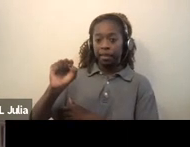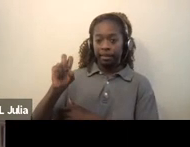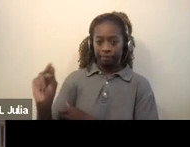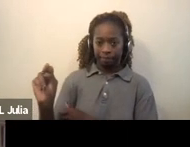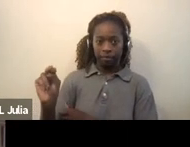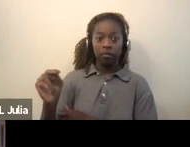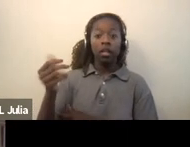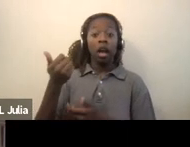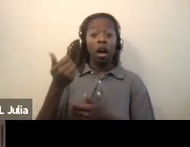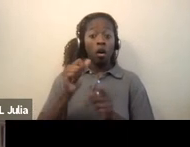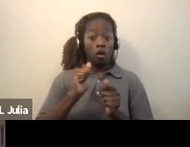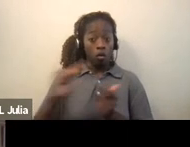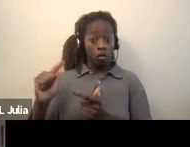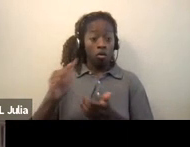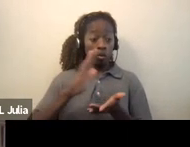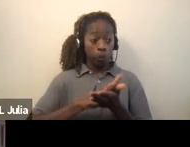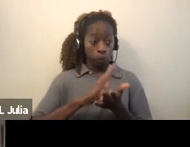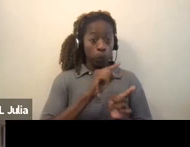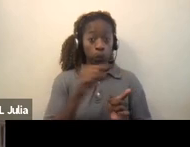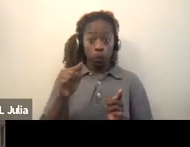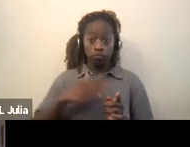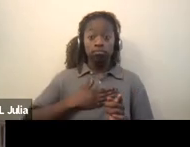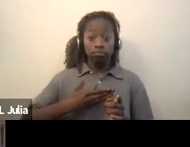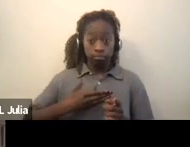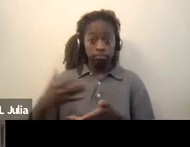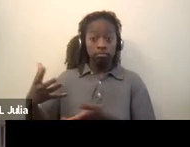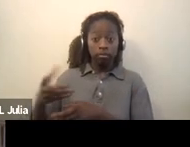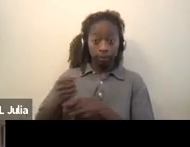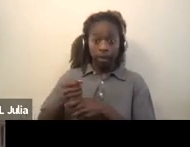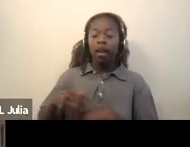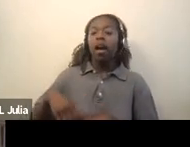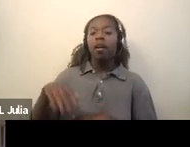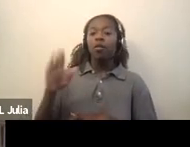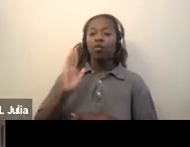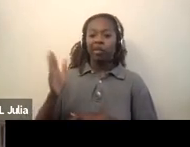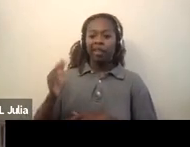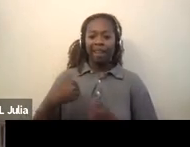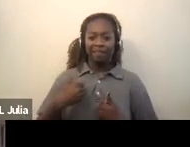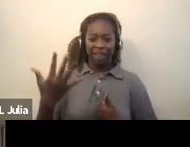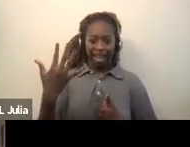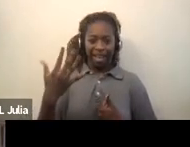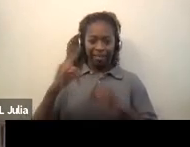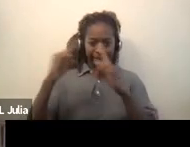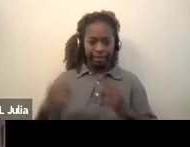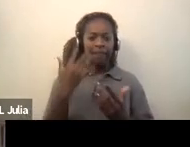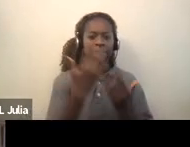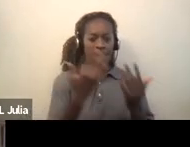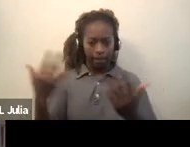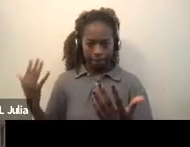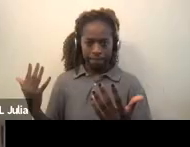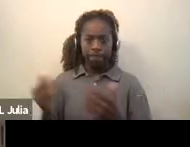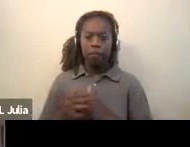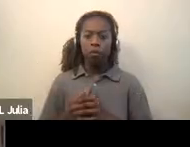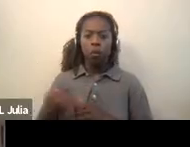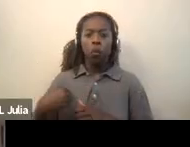opted in will receive five tents parameters and use on on use and storage have been provided to schools to ensure